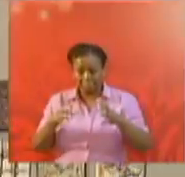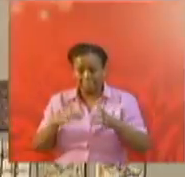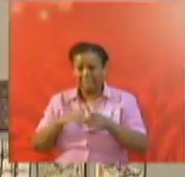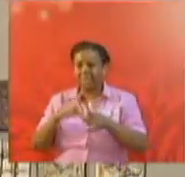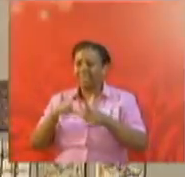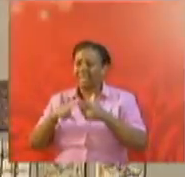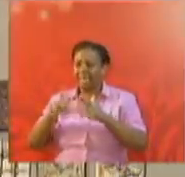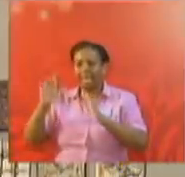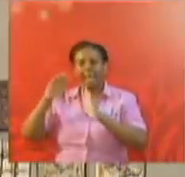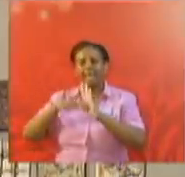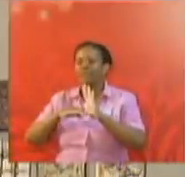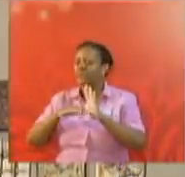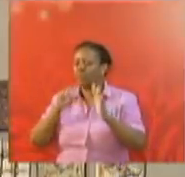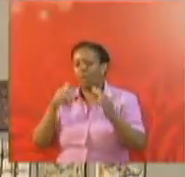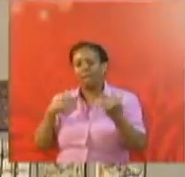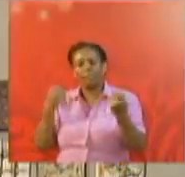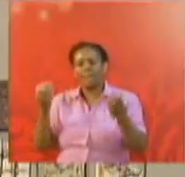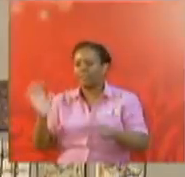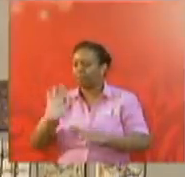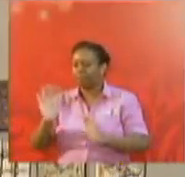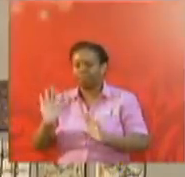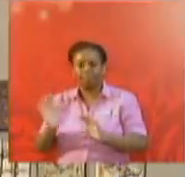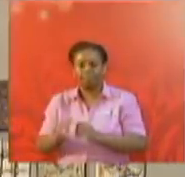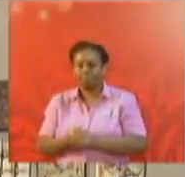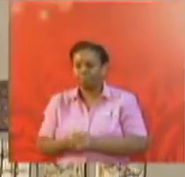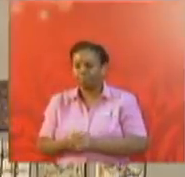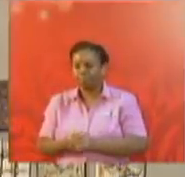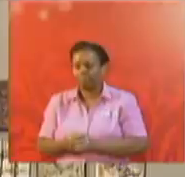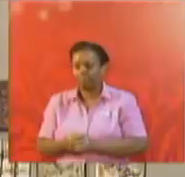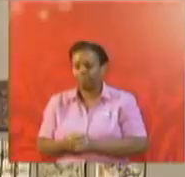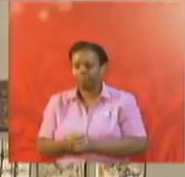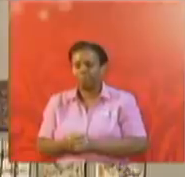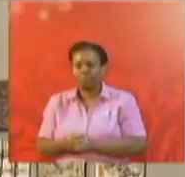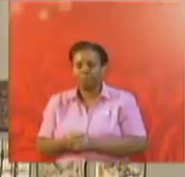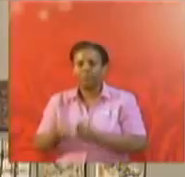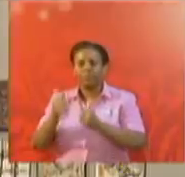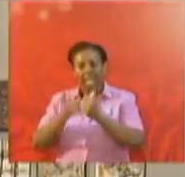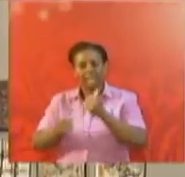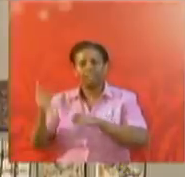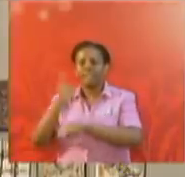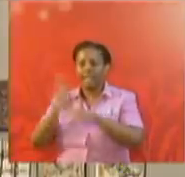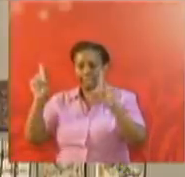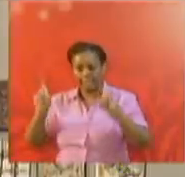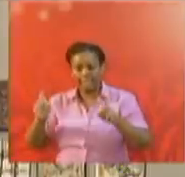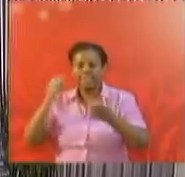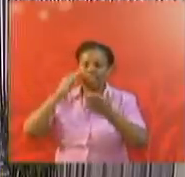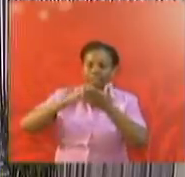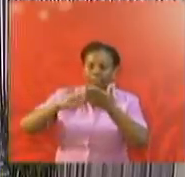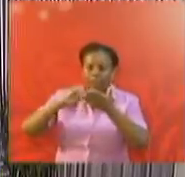that that information is then analyzed on the day-by-day basis to give you that accurate epidemiologic picture.